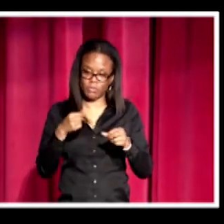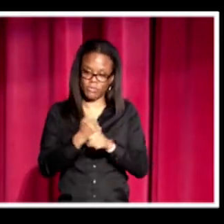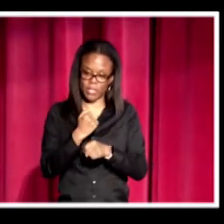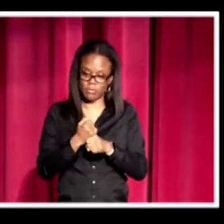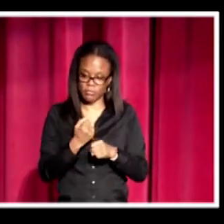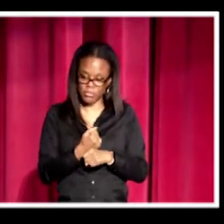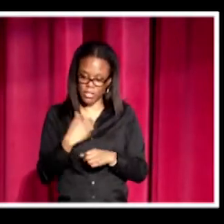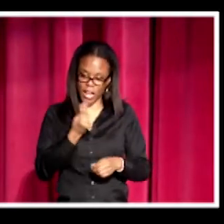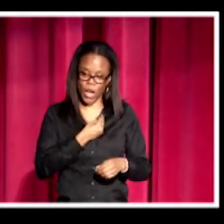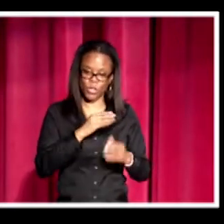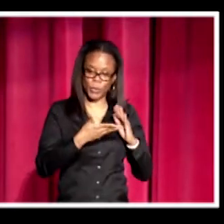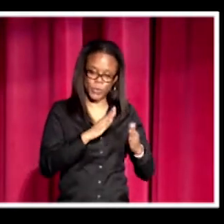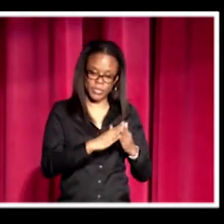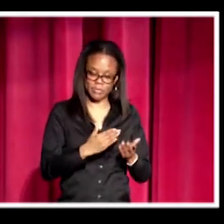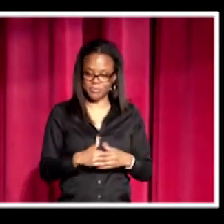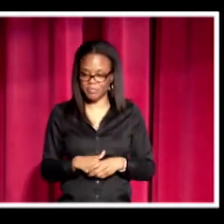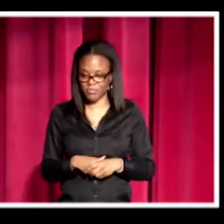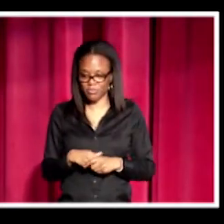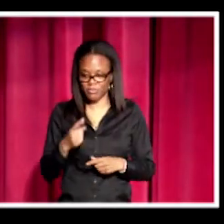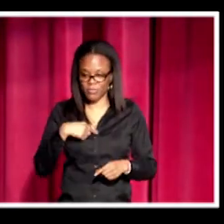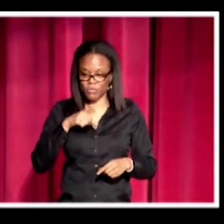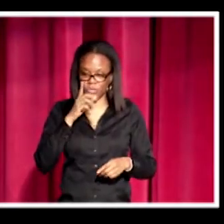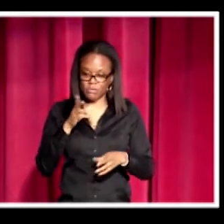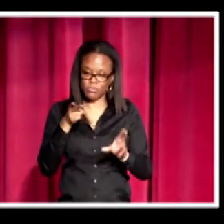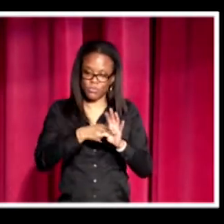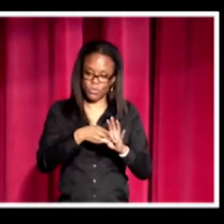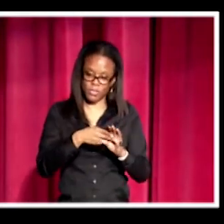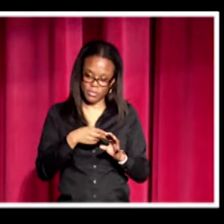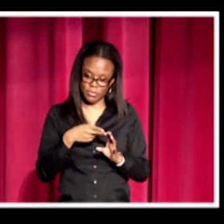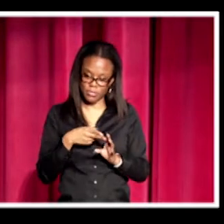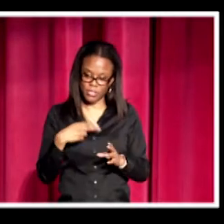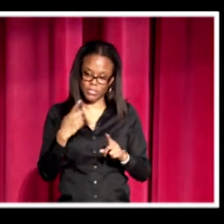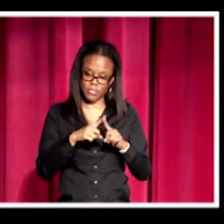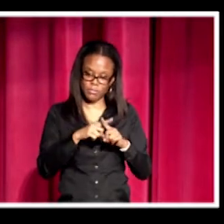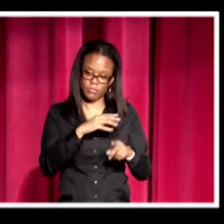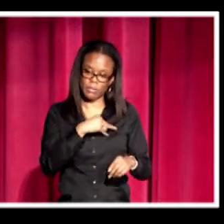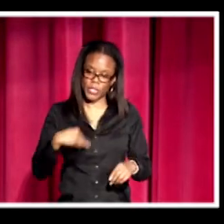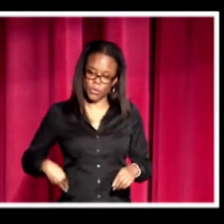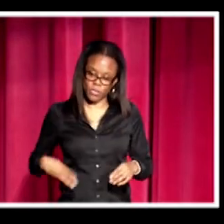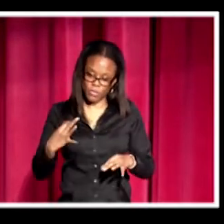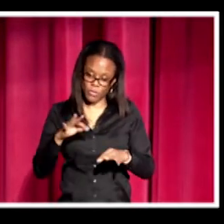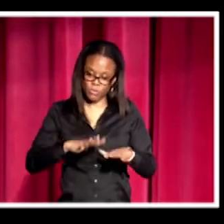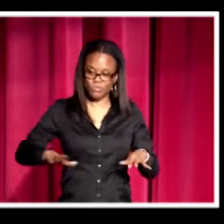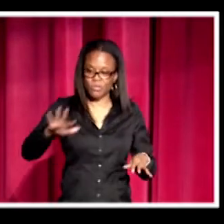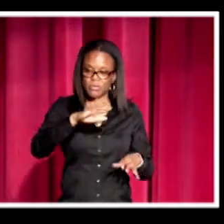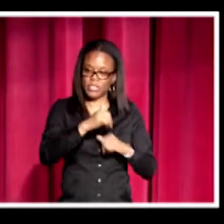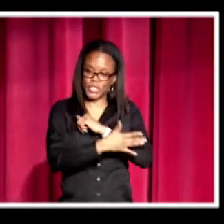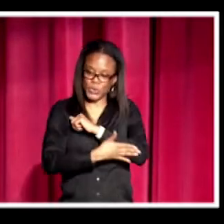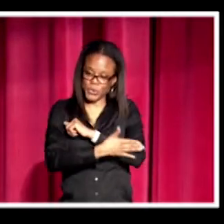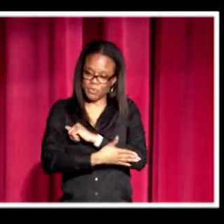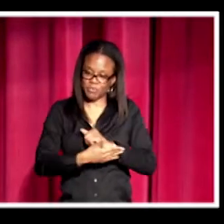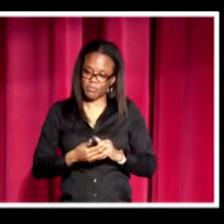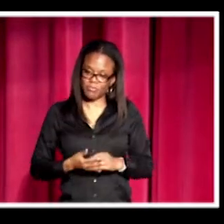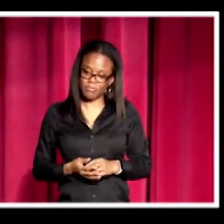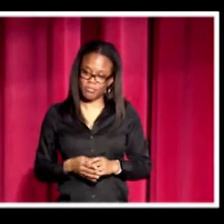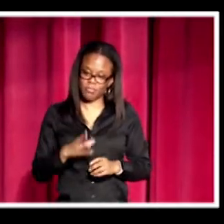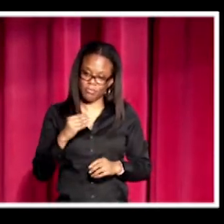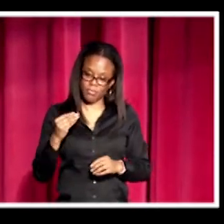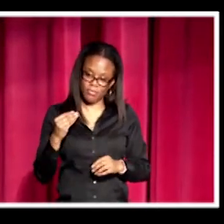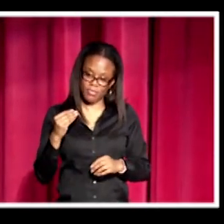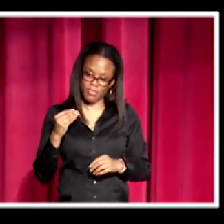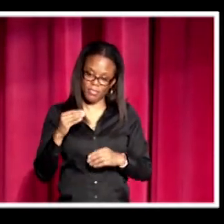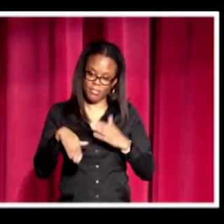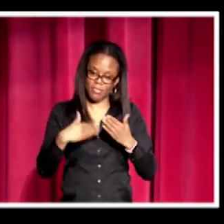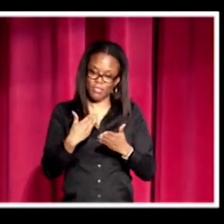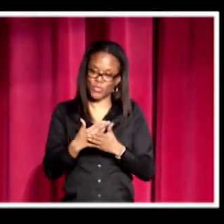day. Soon we will join Americans from across the country led by a group of courageous teenagers from Parkland,